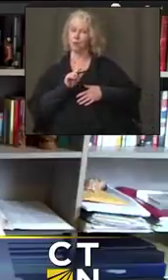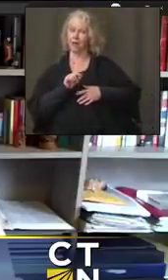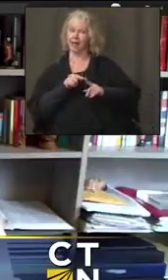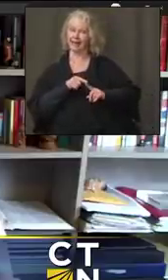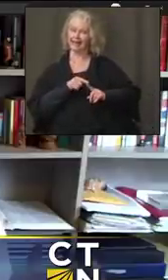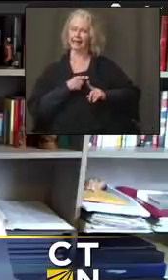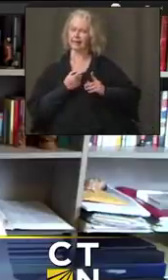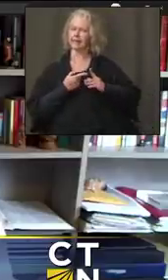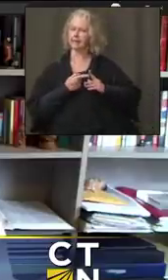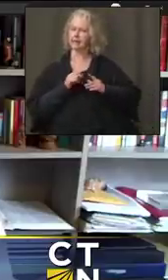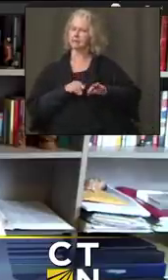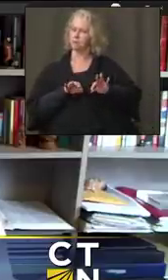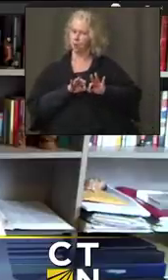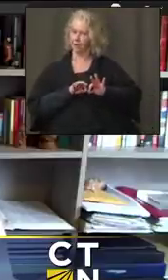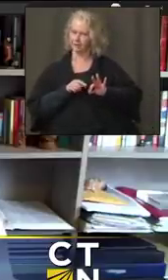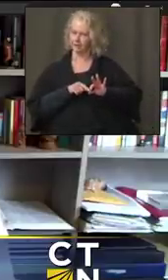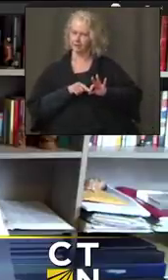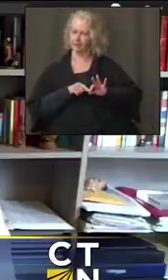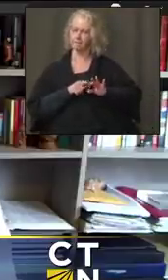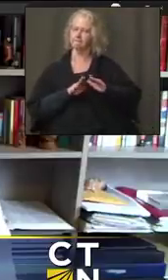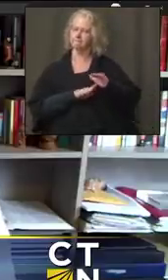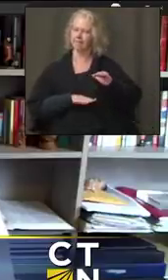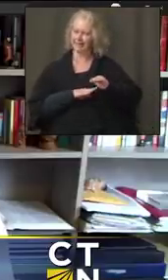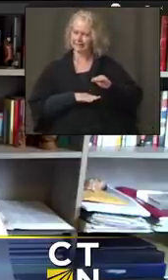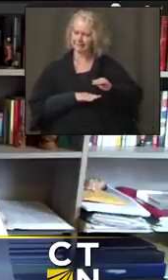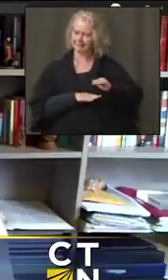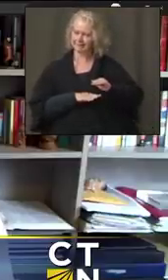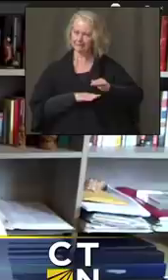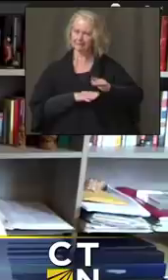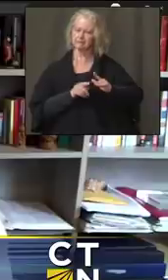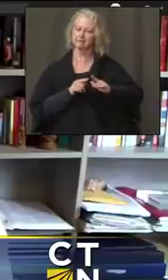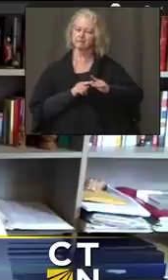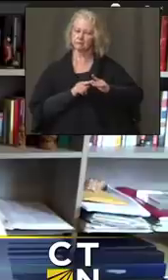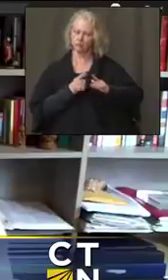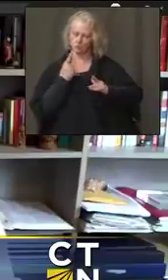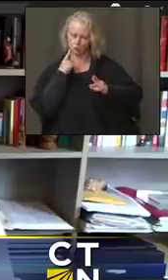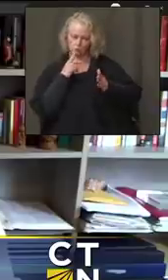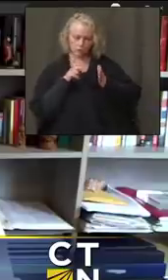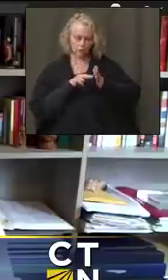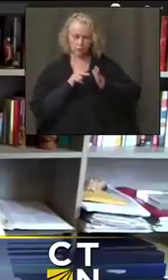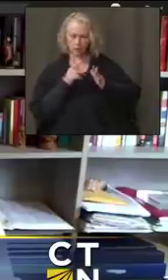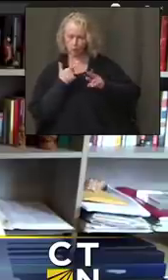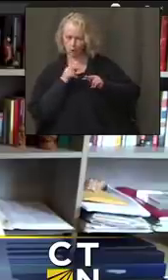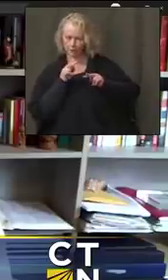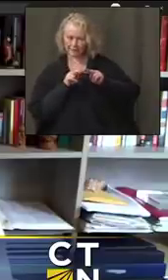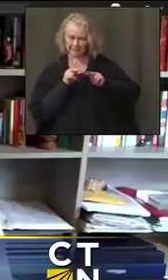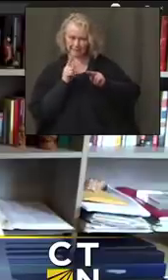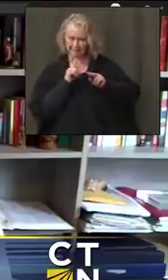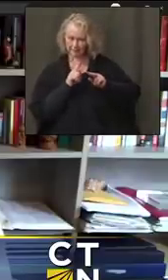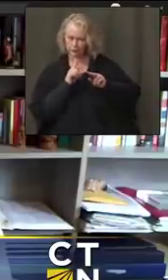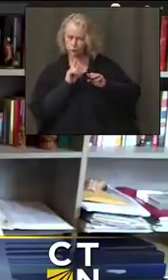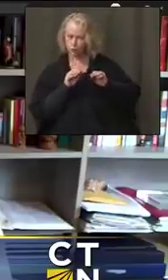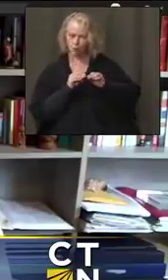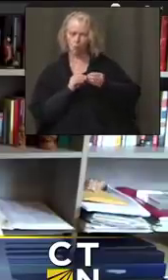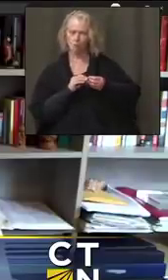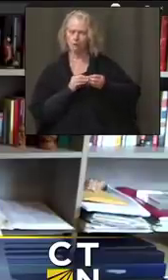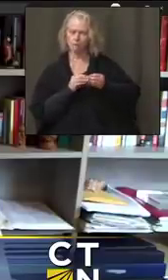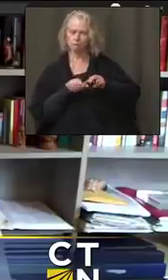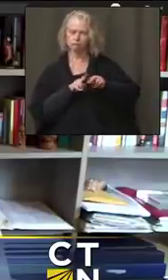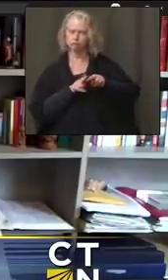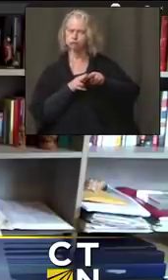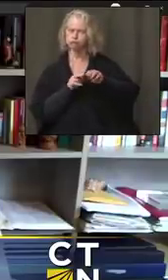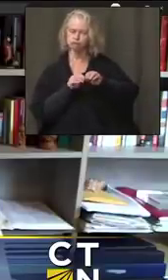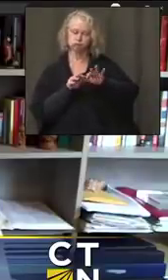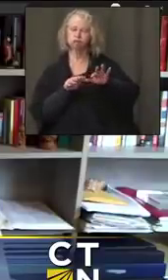mark. That gets us to a place where we can start detecting efficiently if we're going to have a resurgence. We have the benefit that